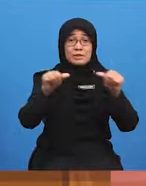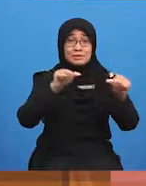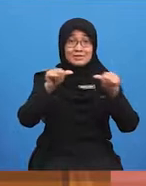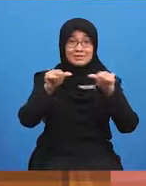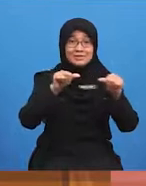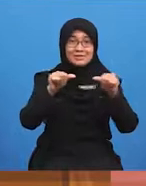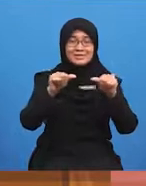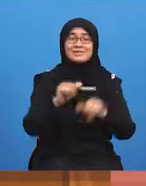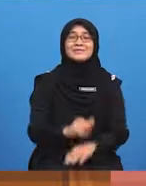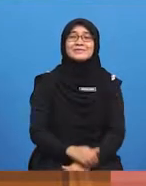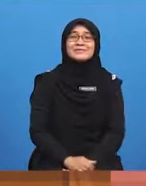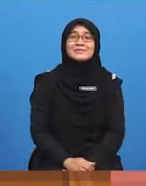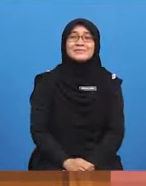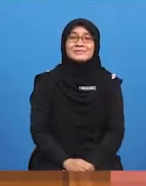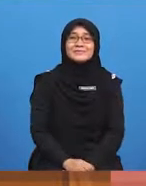go.